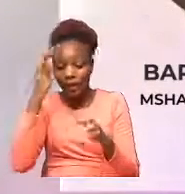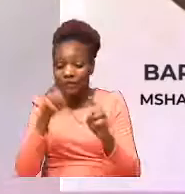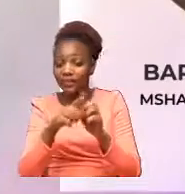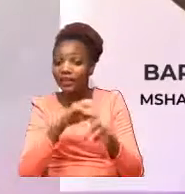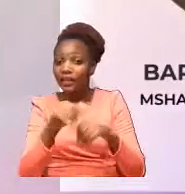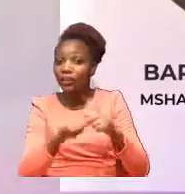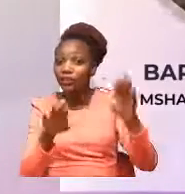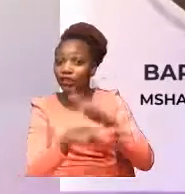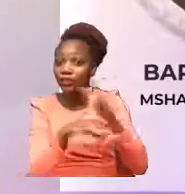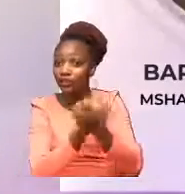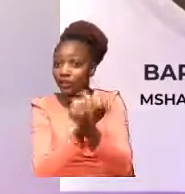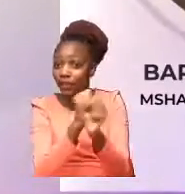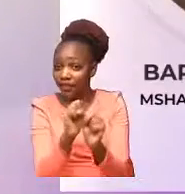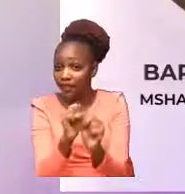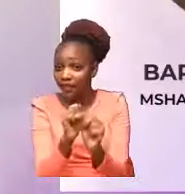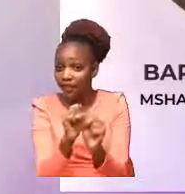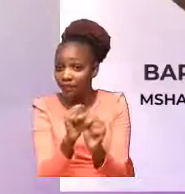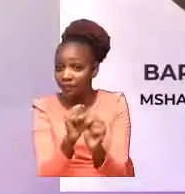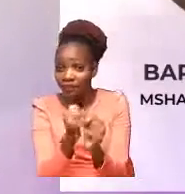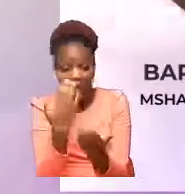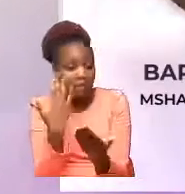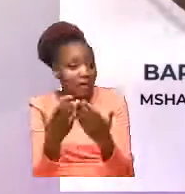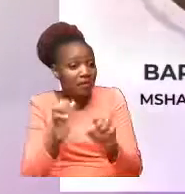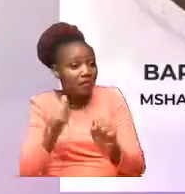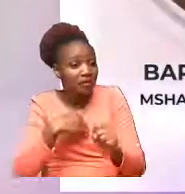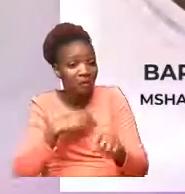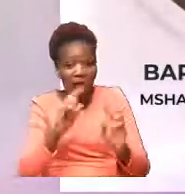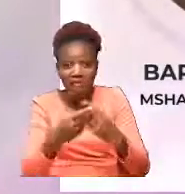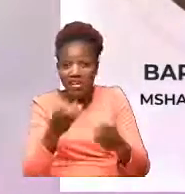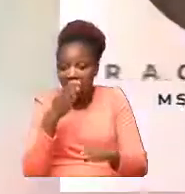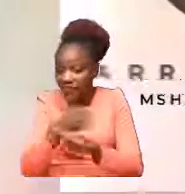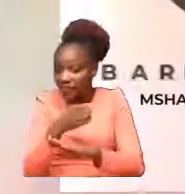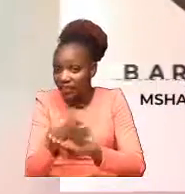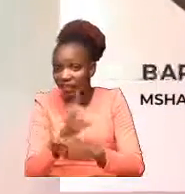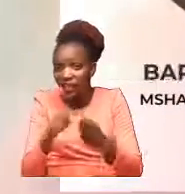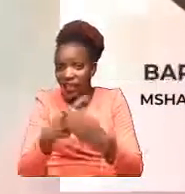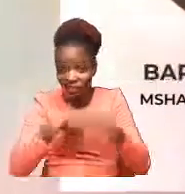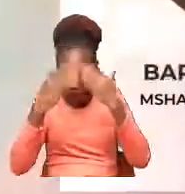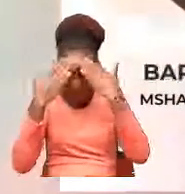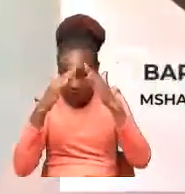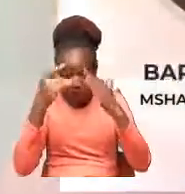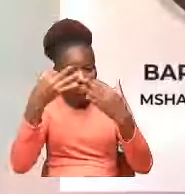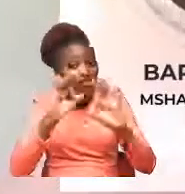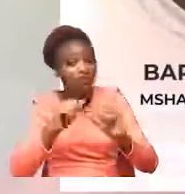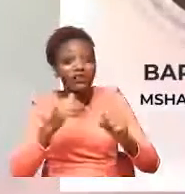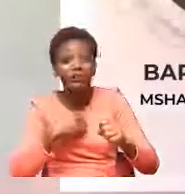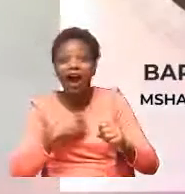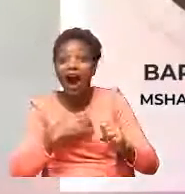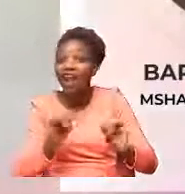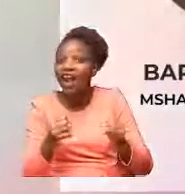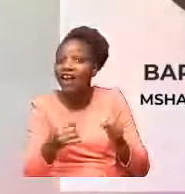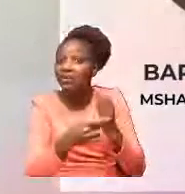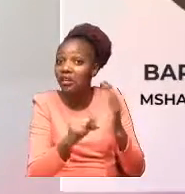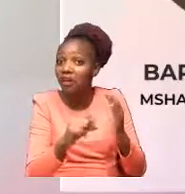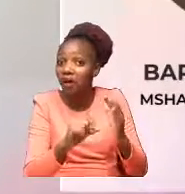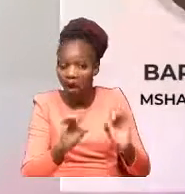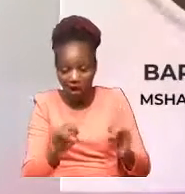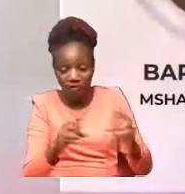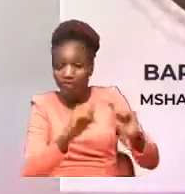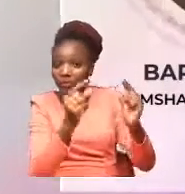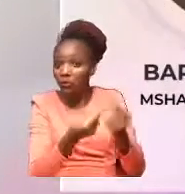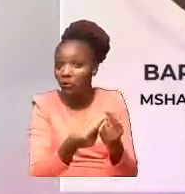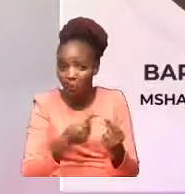will find another formation. I don't know whether he will want to call it Jubilee or Jubilee